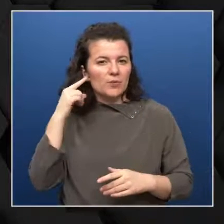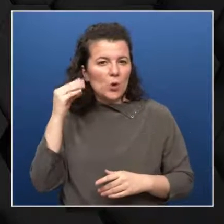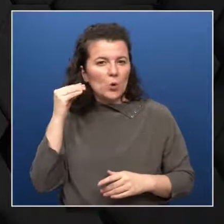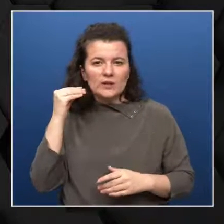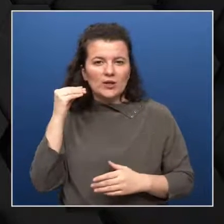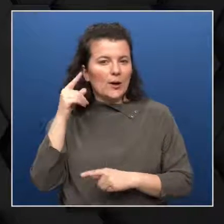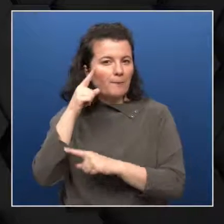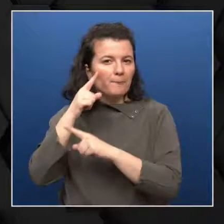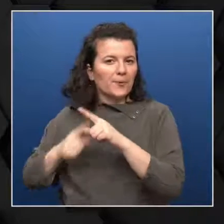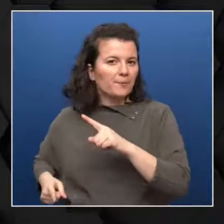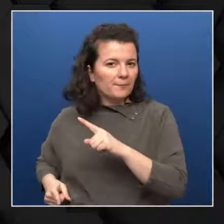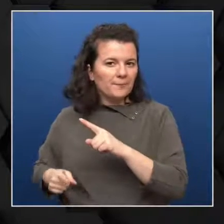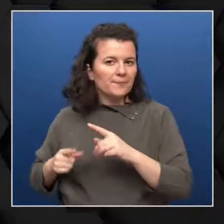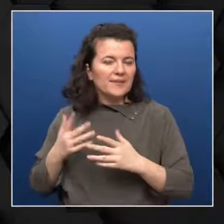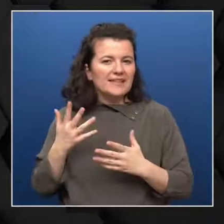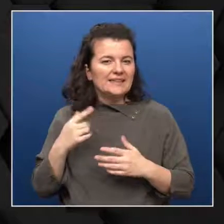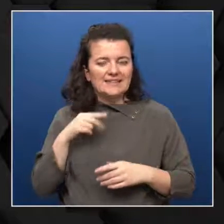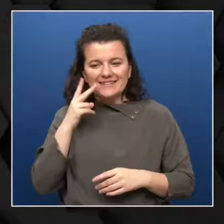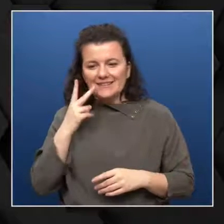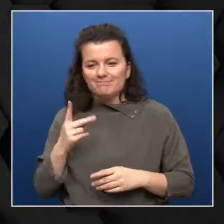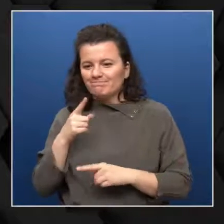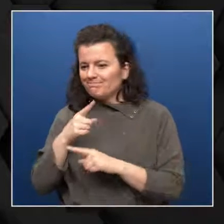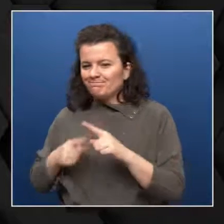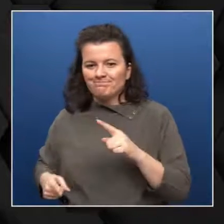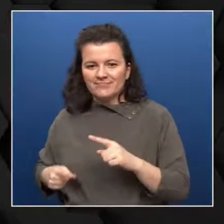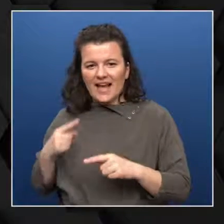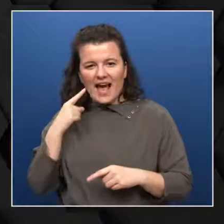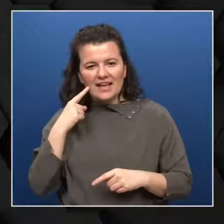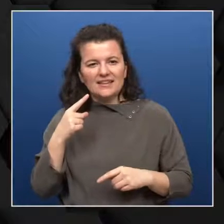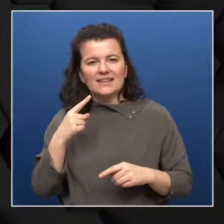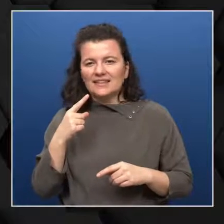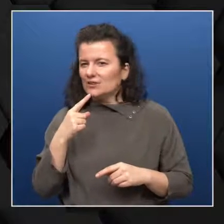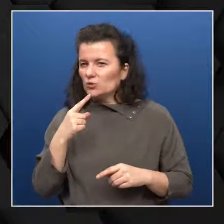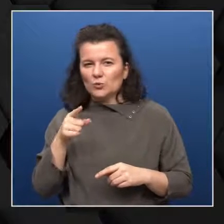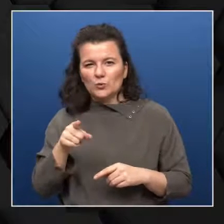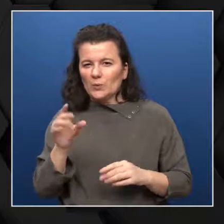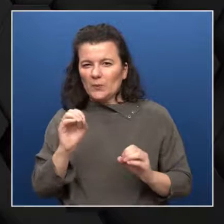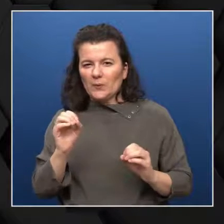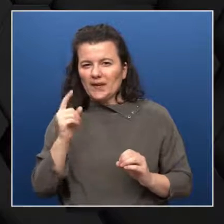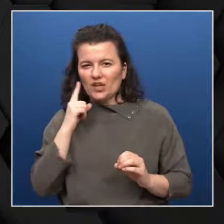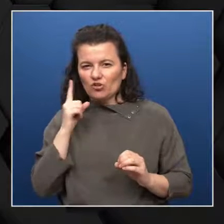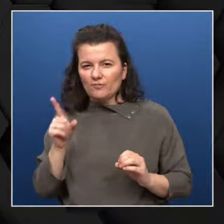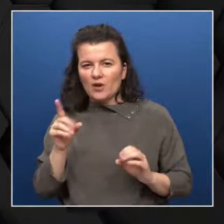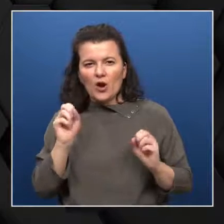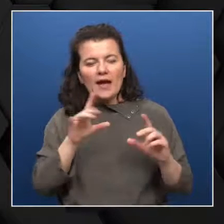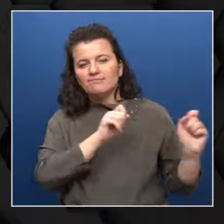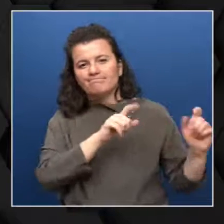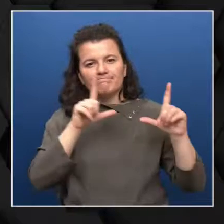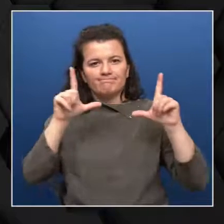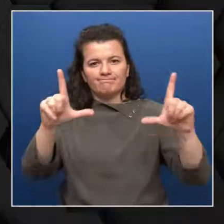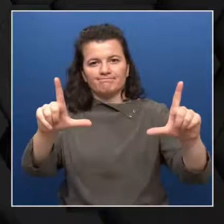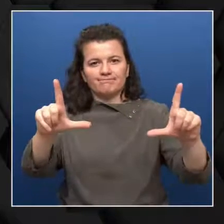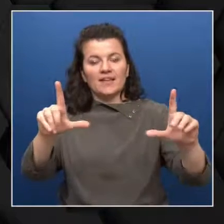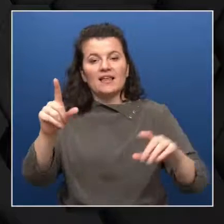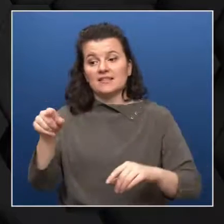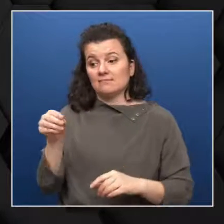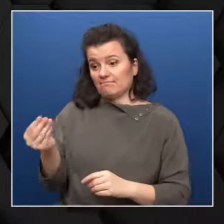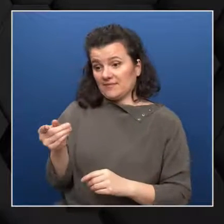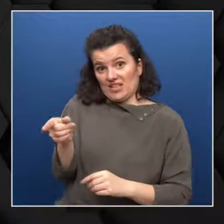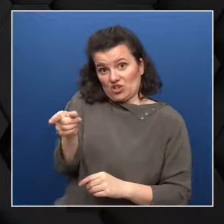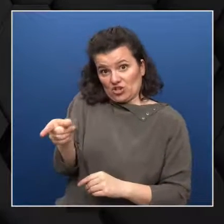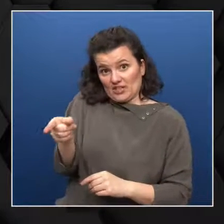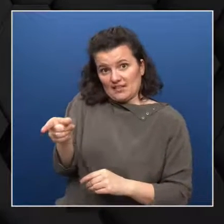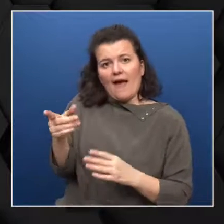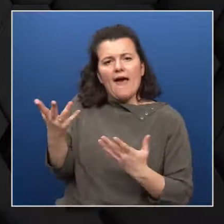here, and no, so you might not be able to hear it. So I'm going to share my screen, and I've got something called Immersive Reader. So if you've